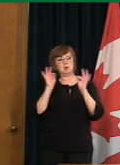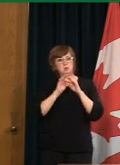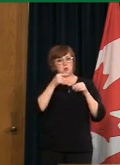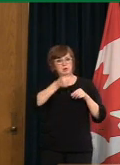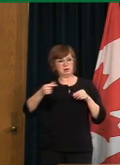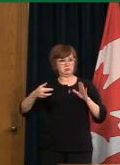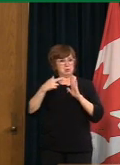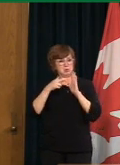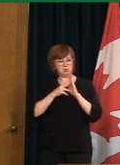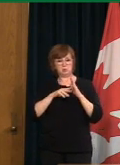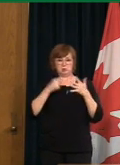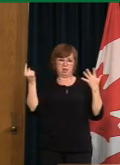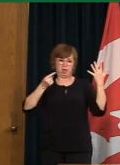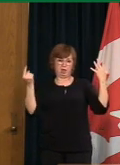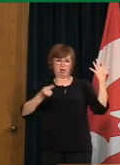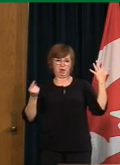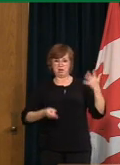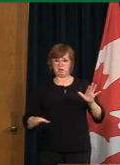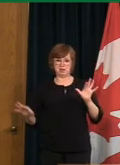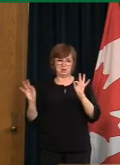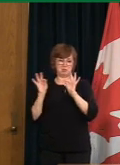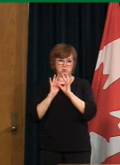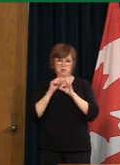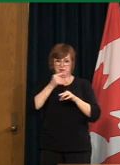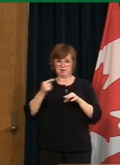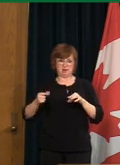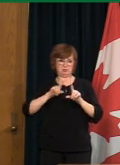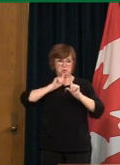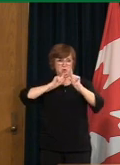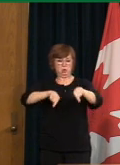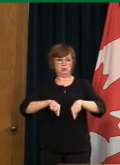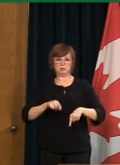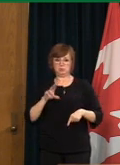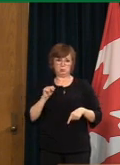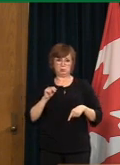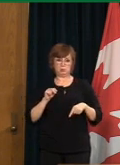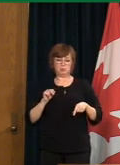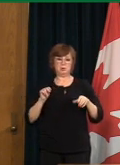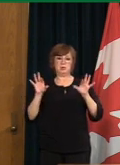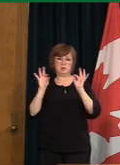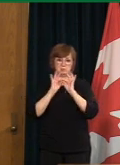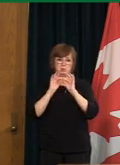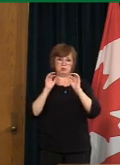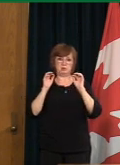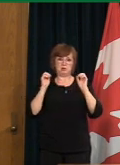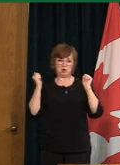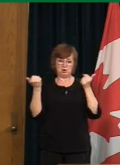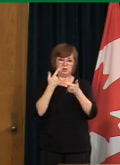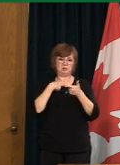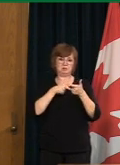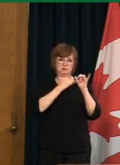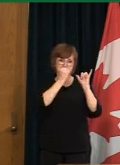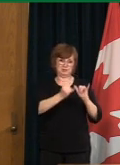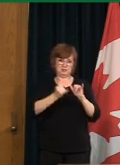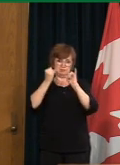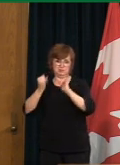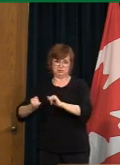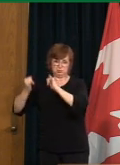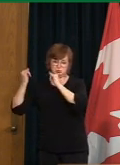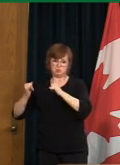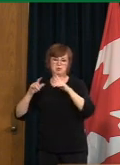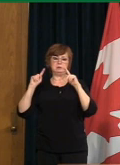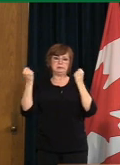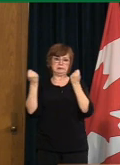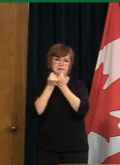defense against this virus is each of our own individual actions. We can all do our part by limiting